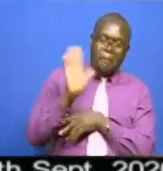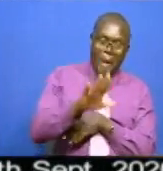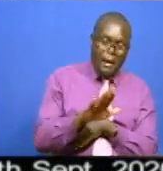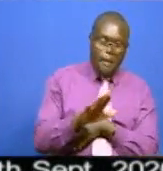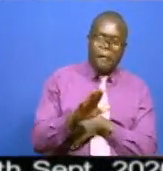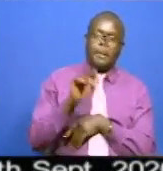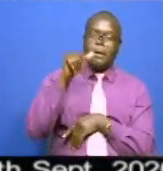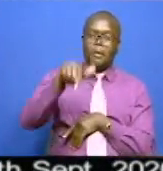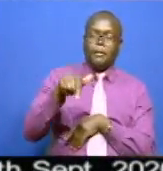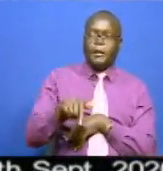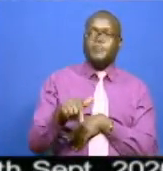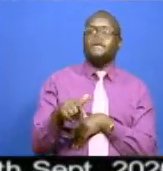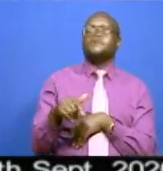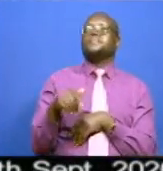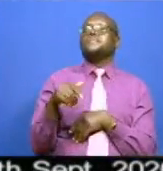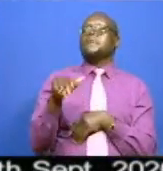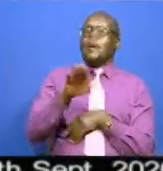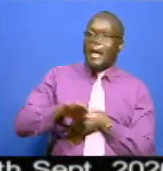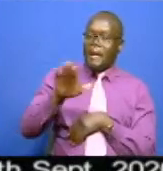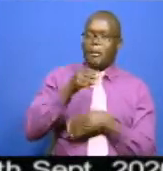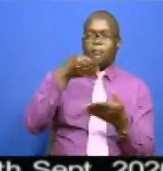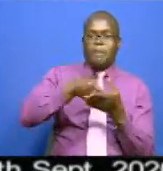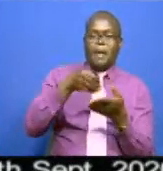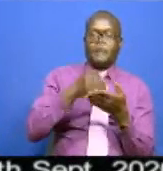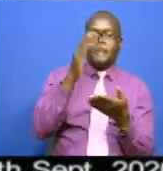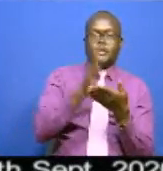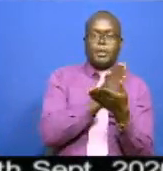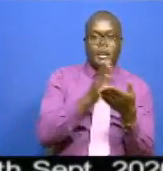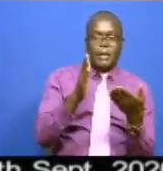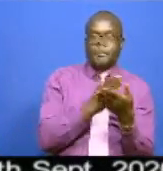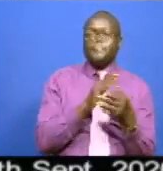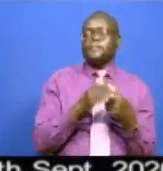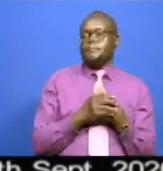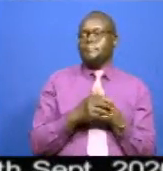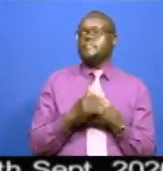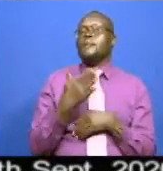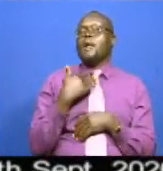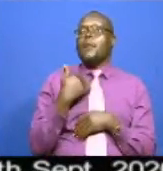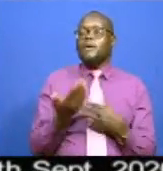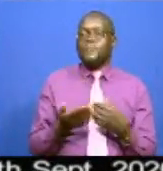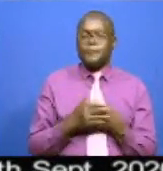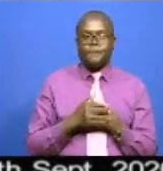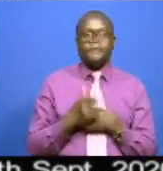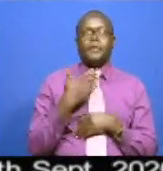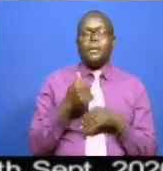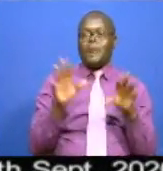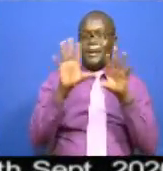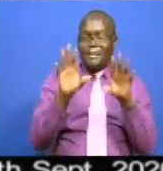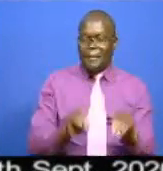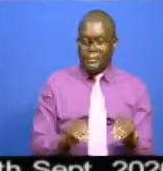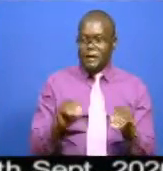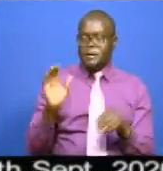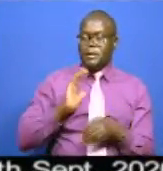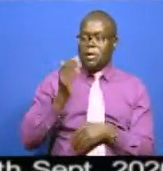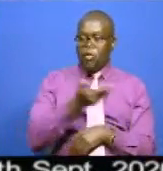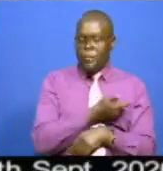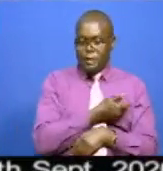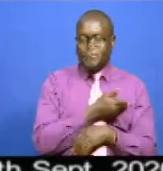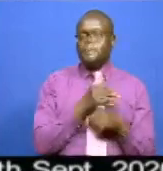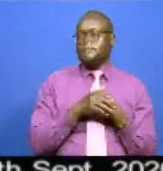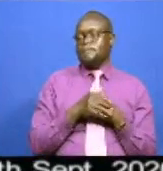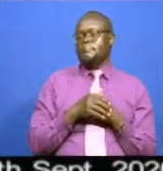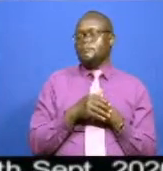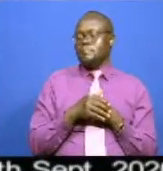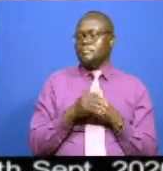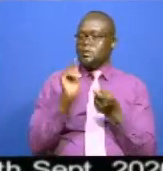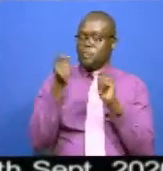on this particular revenue sharing formula. Honorable Speaker, I would want the Budget and Appropriation Committee to